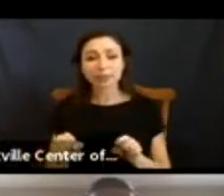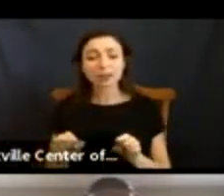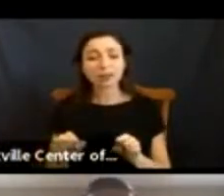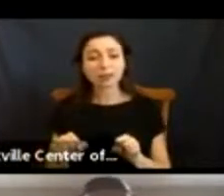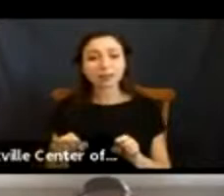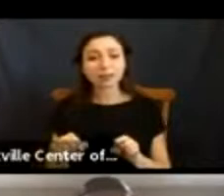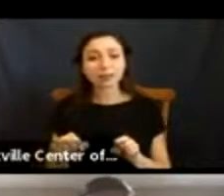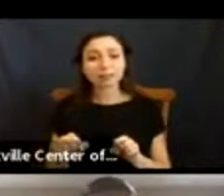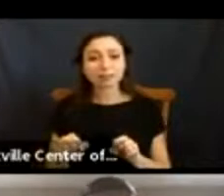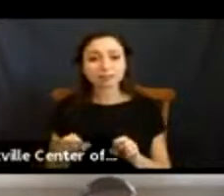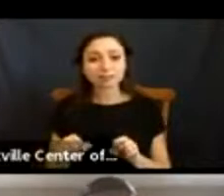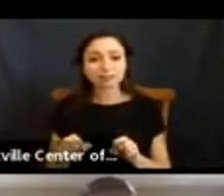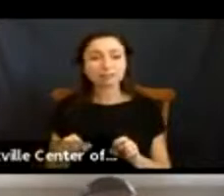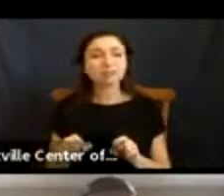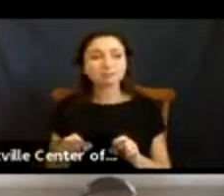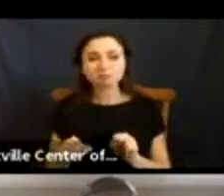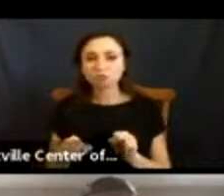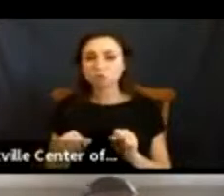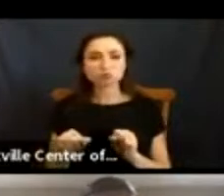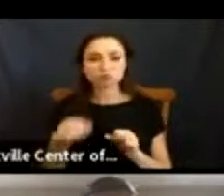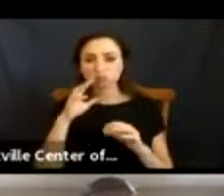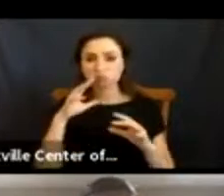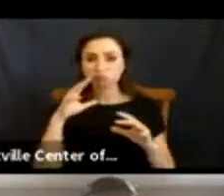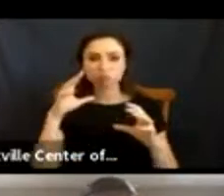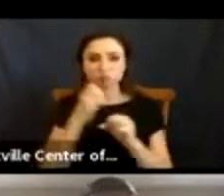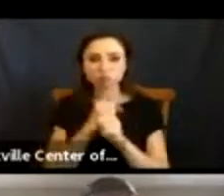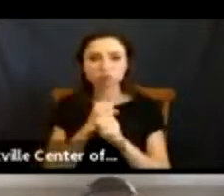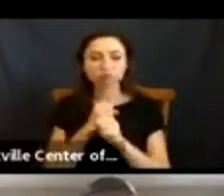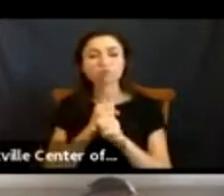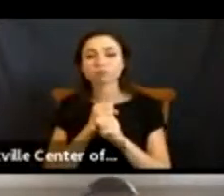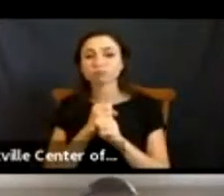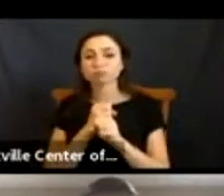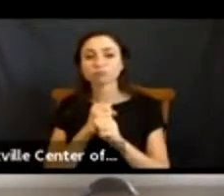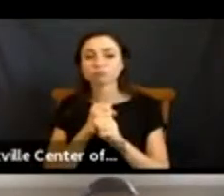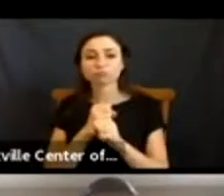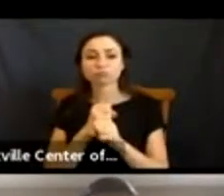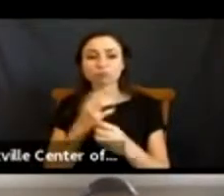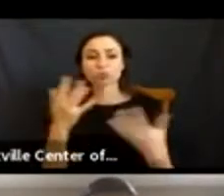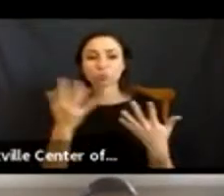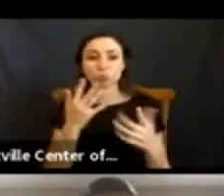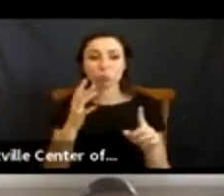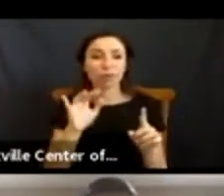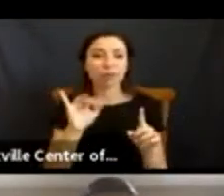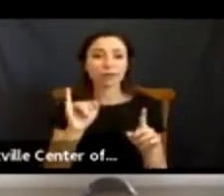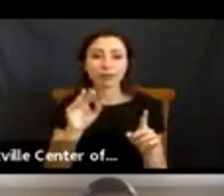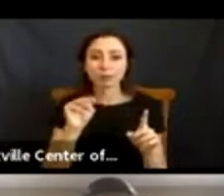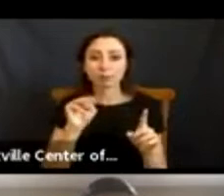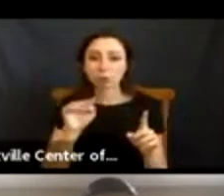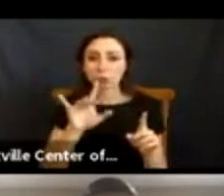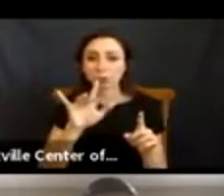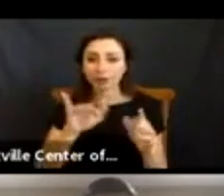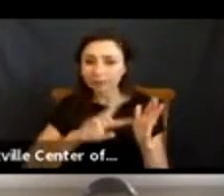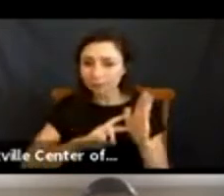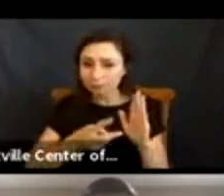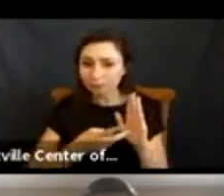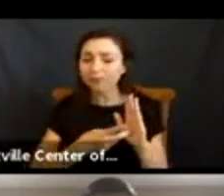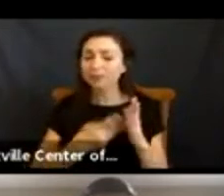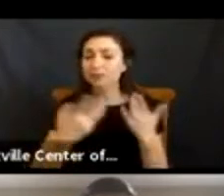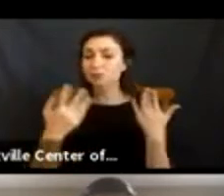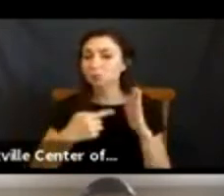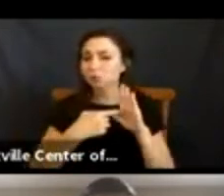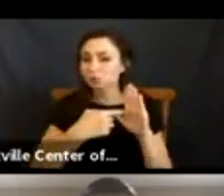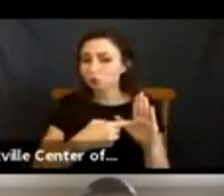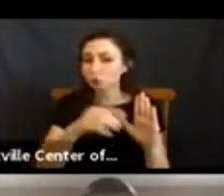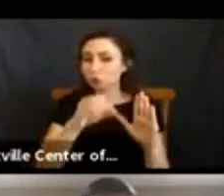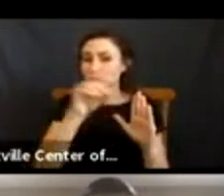a little synopsis of what herd immunity is, what it implies, what the percentage of people who